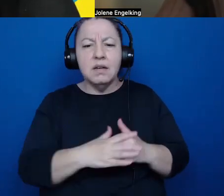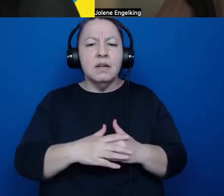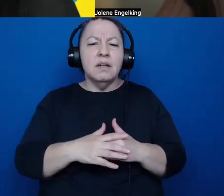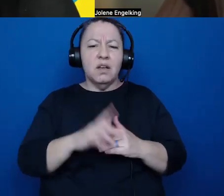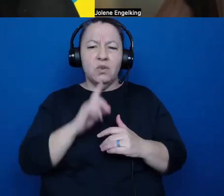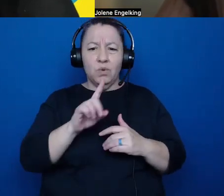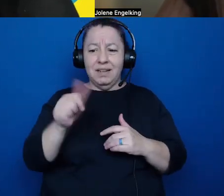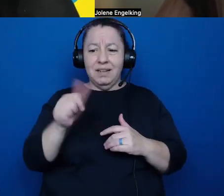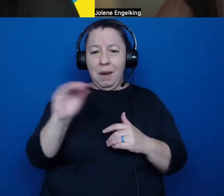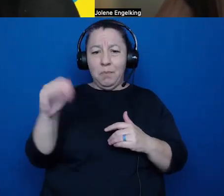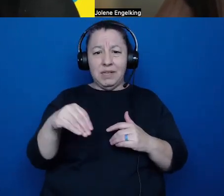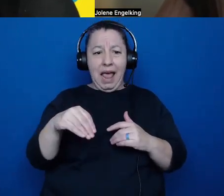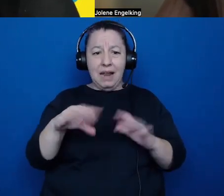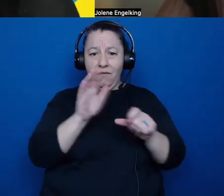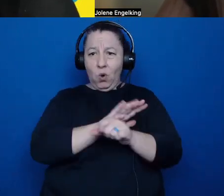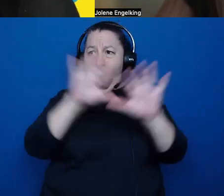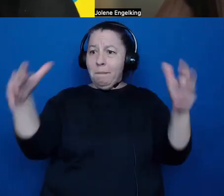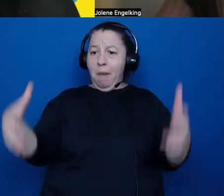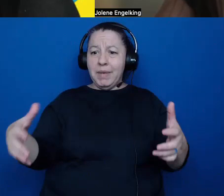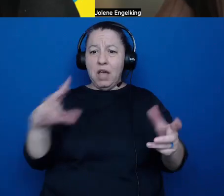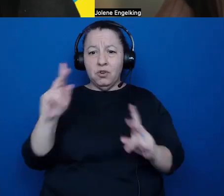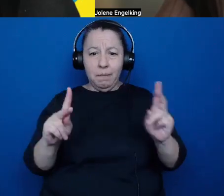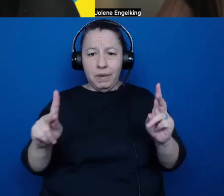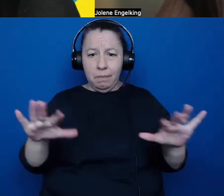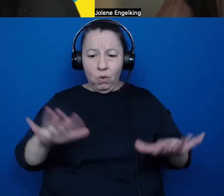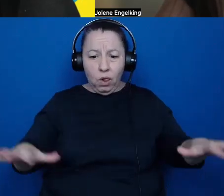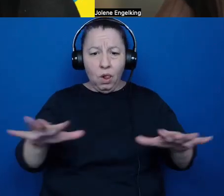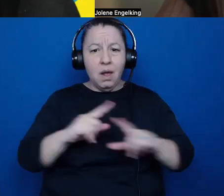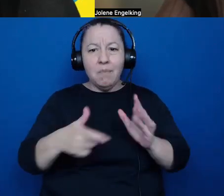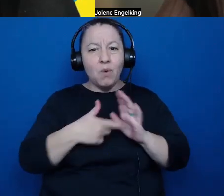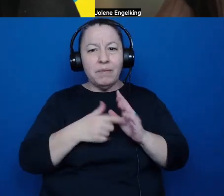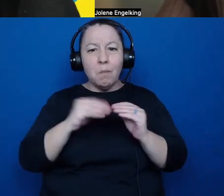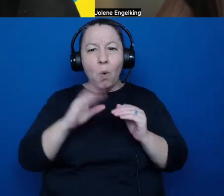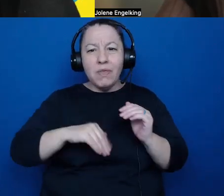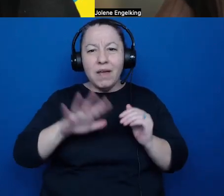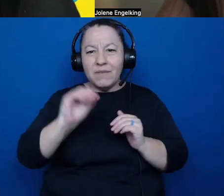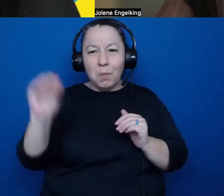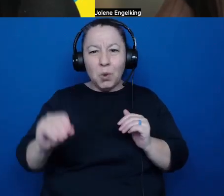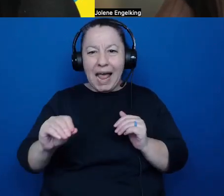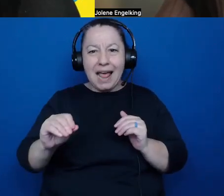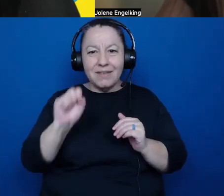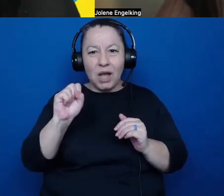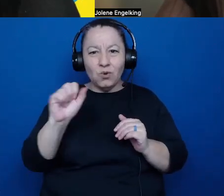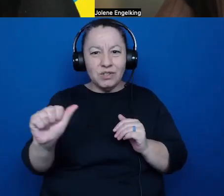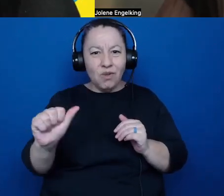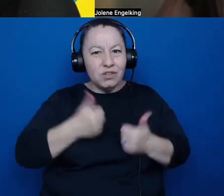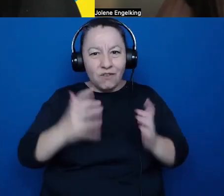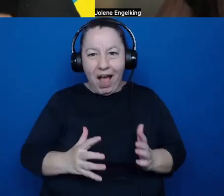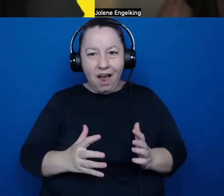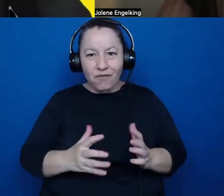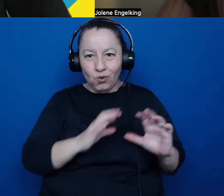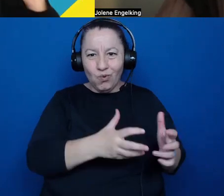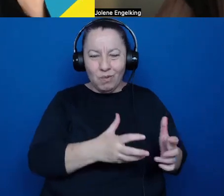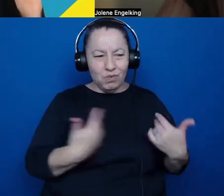of the population but representing over 50% of sexual assault survivors,